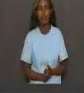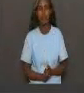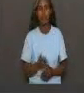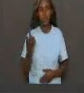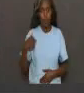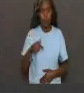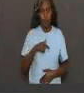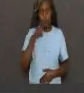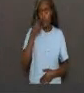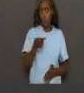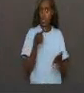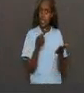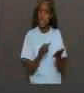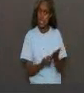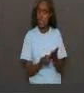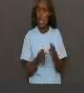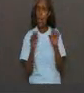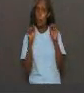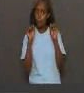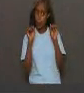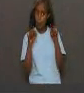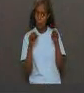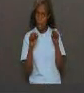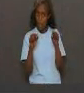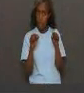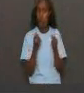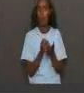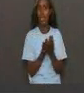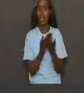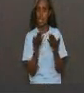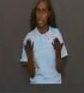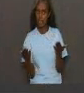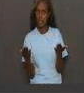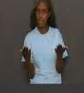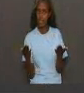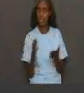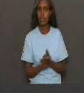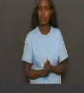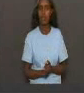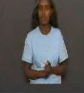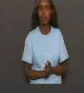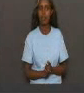We call this probability of an event.